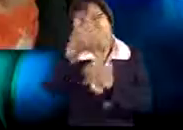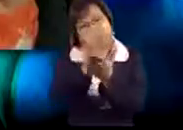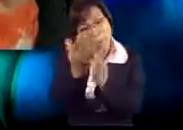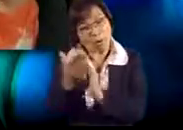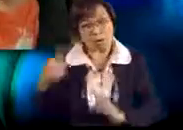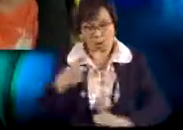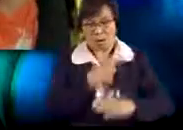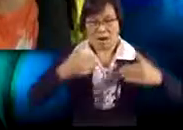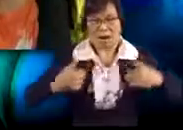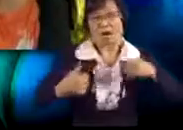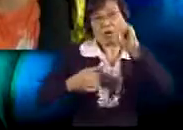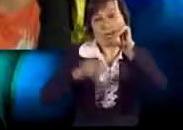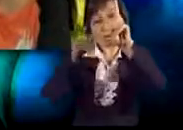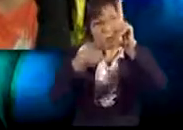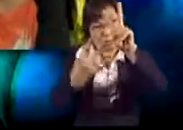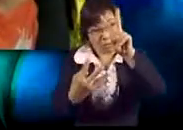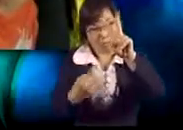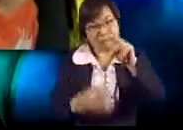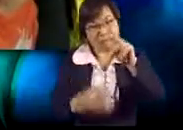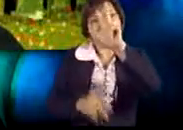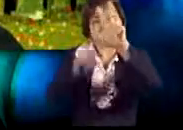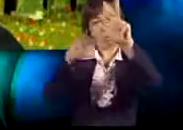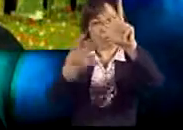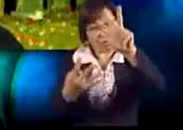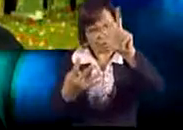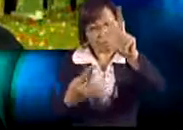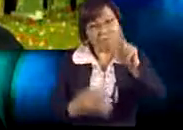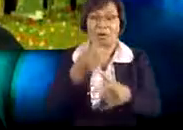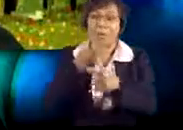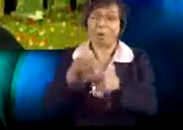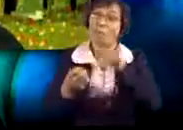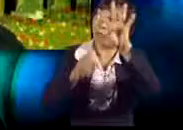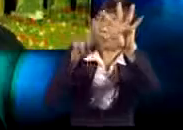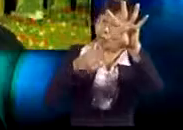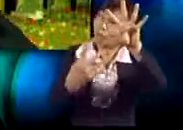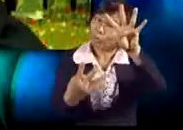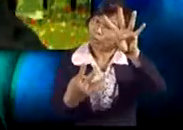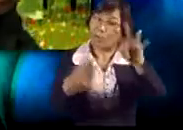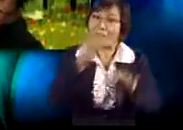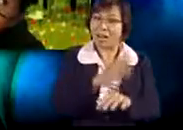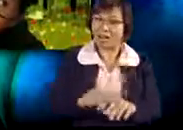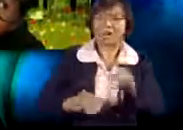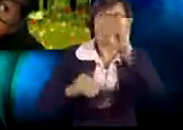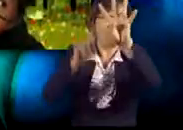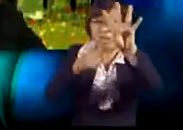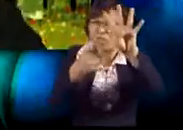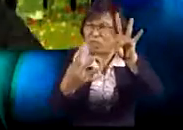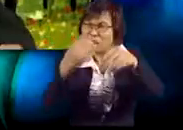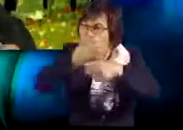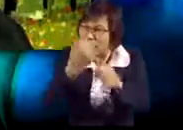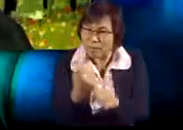have 2/4, 3/4, and 4/4. And 4/4,